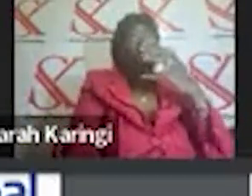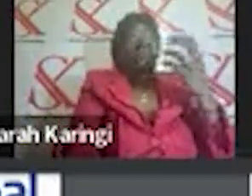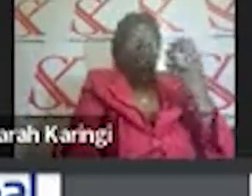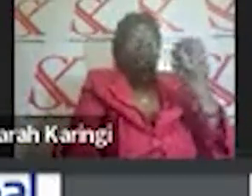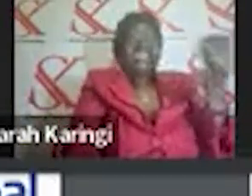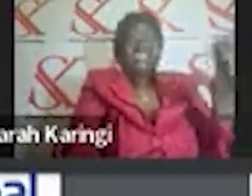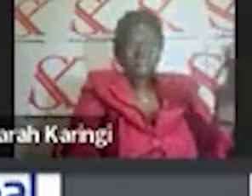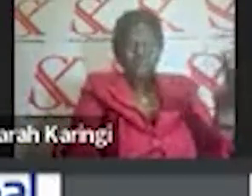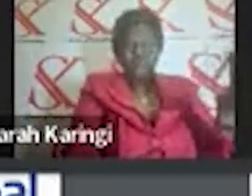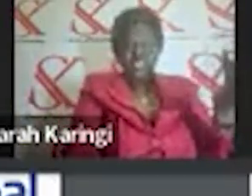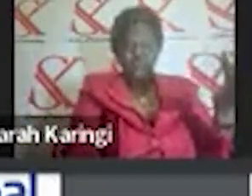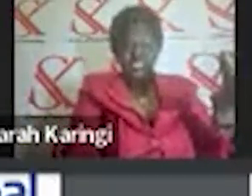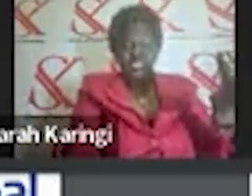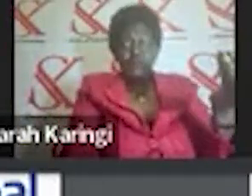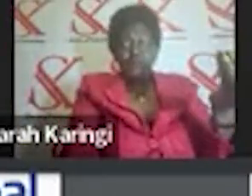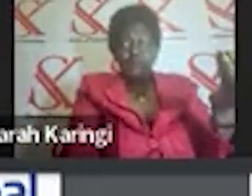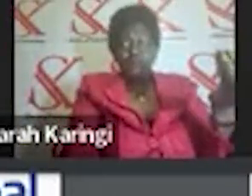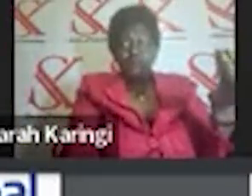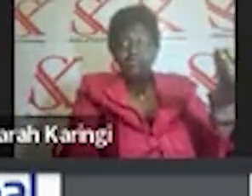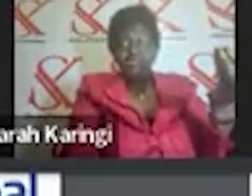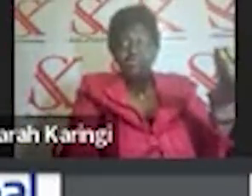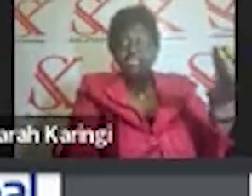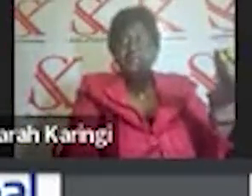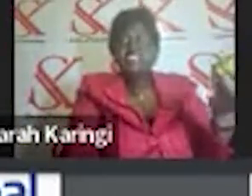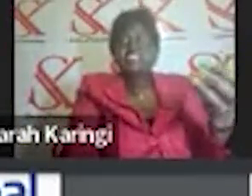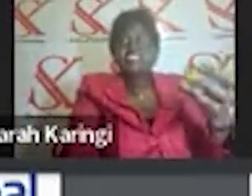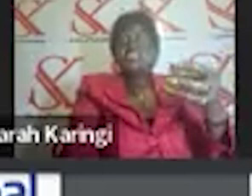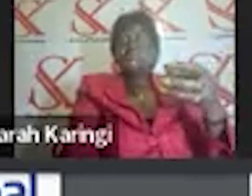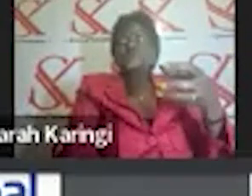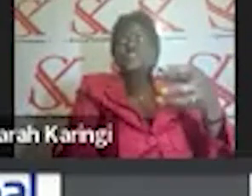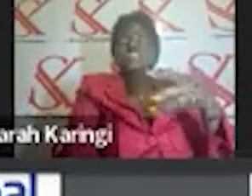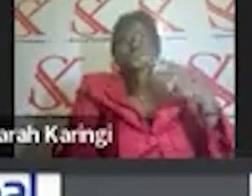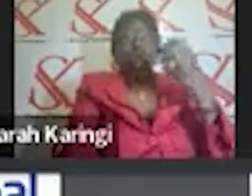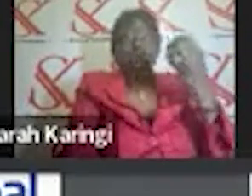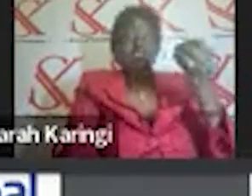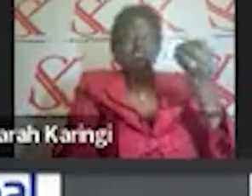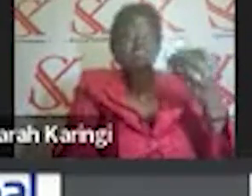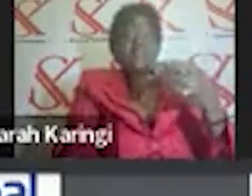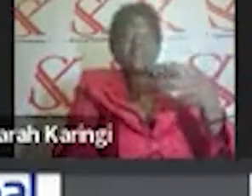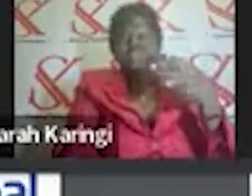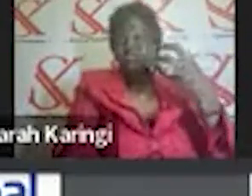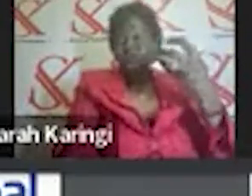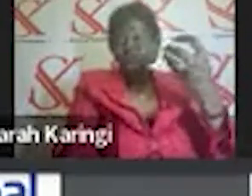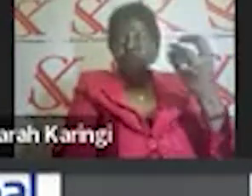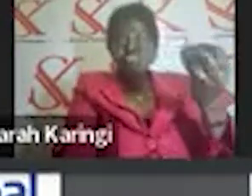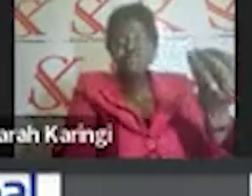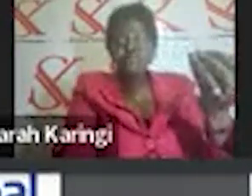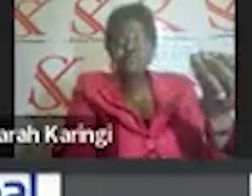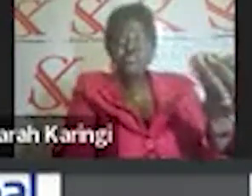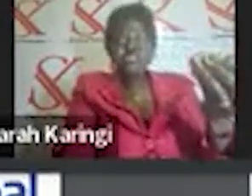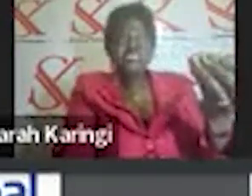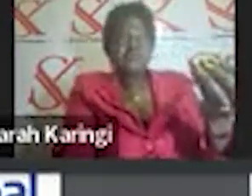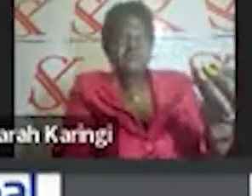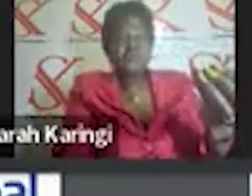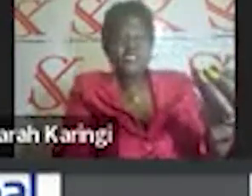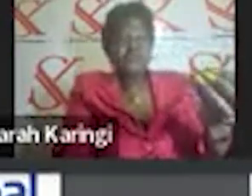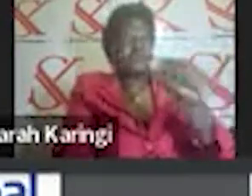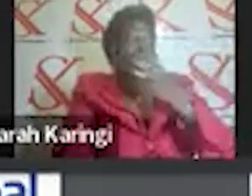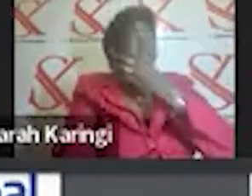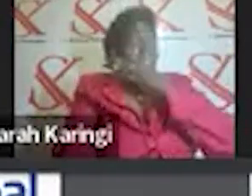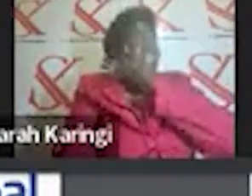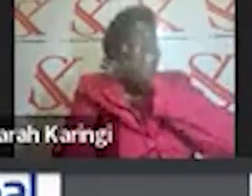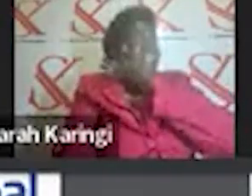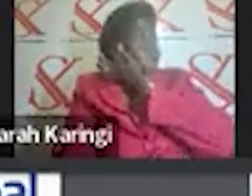people look at you, they know that this person is very knowledgeable. If it is something to do with entrepreneurship, this person is very good with